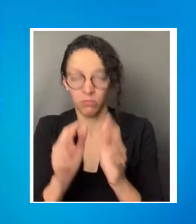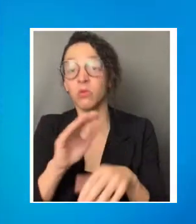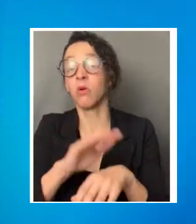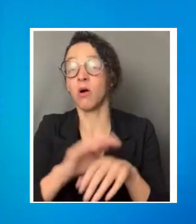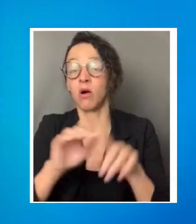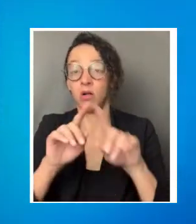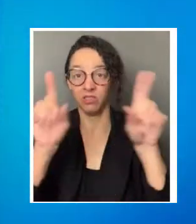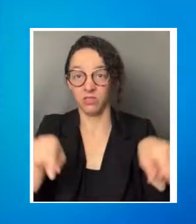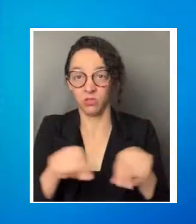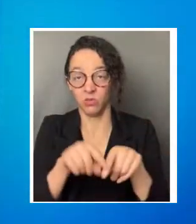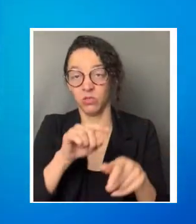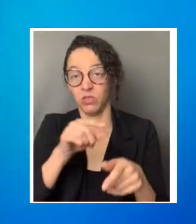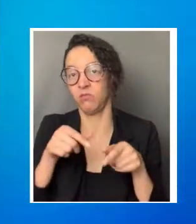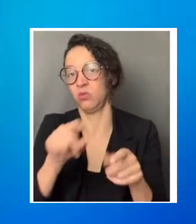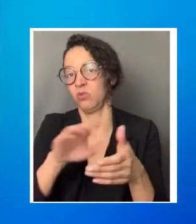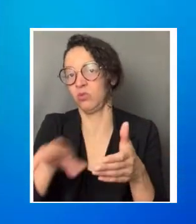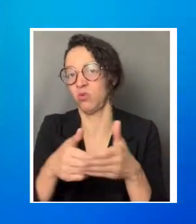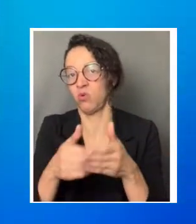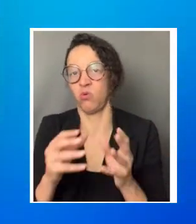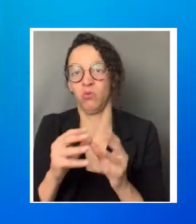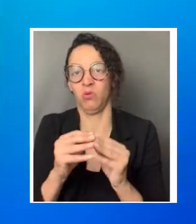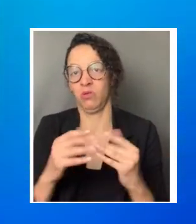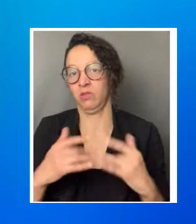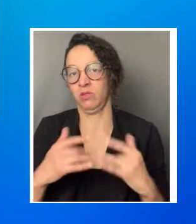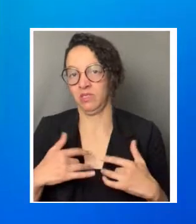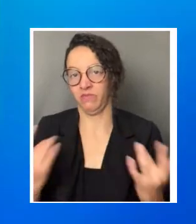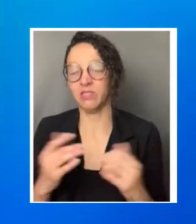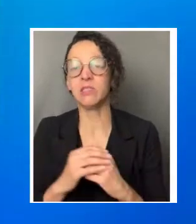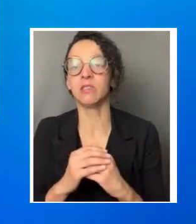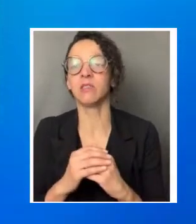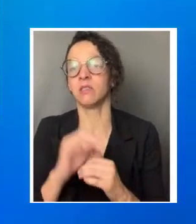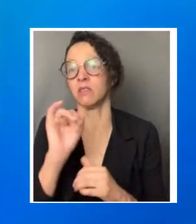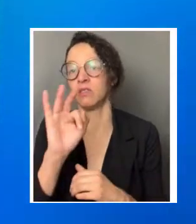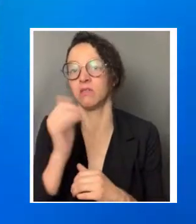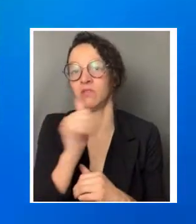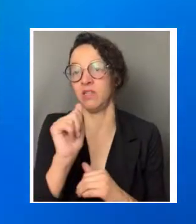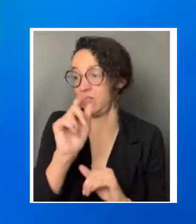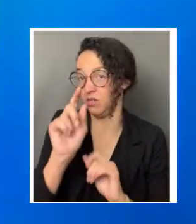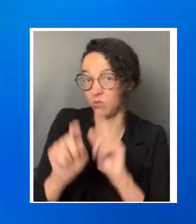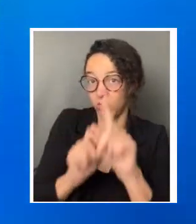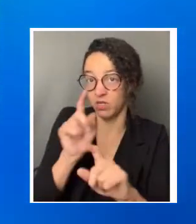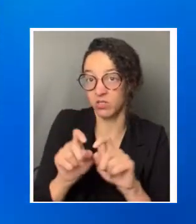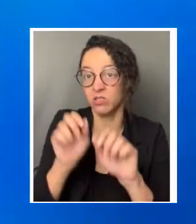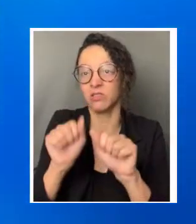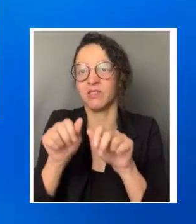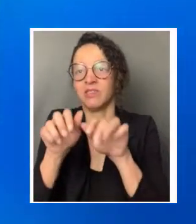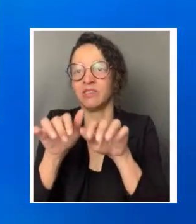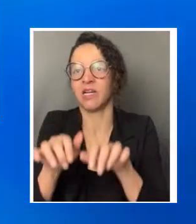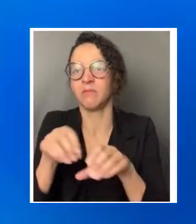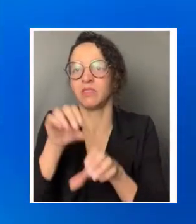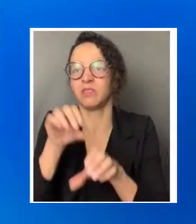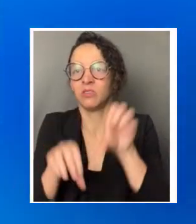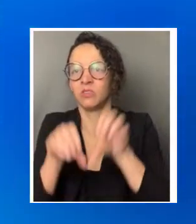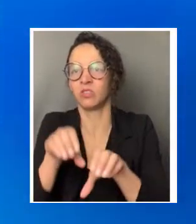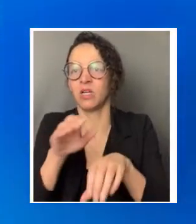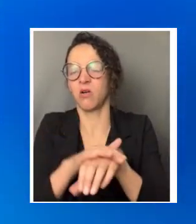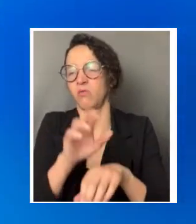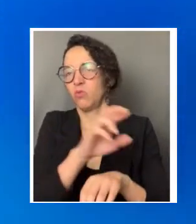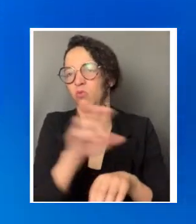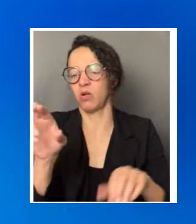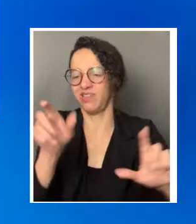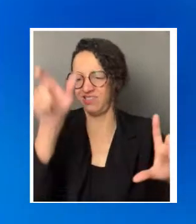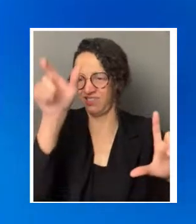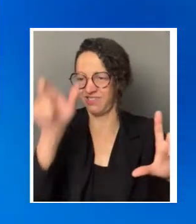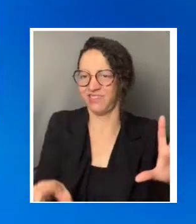any questions, you can type those into the chat on the right-hand side of the screen throughout the meeting, and we will